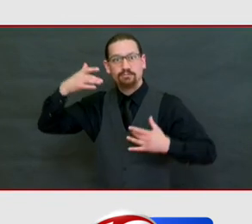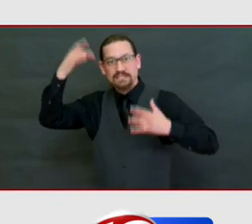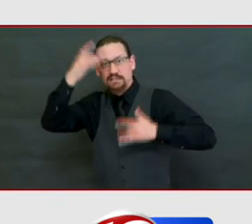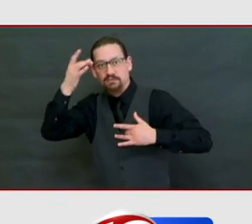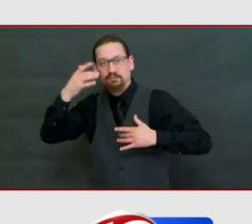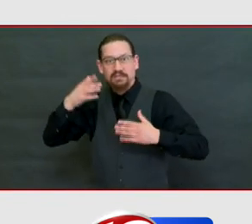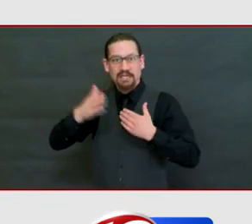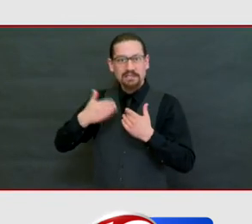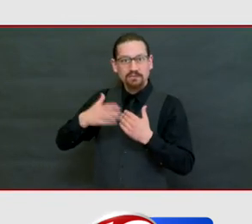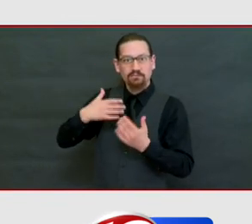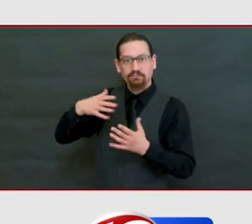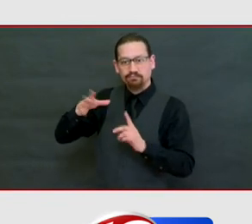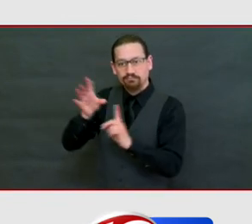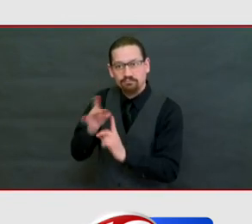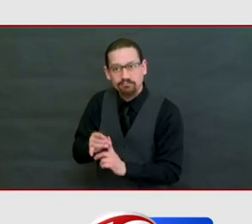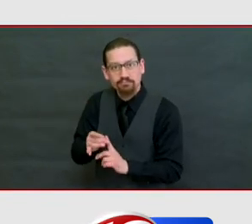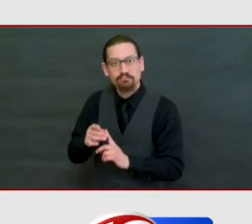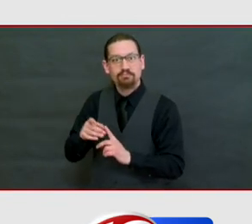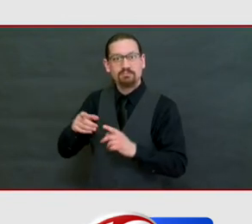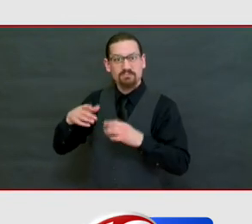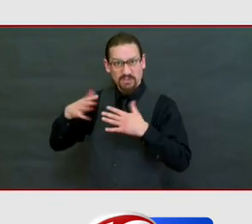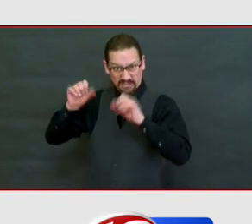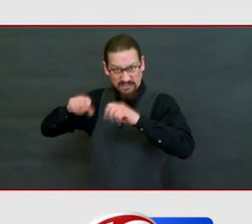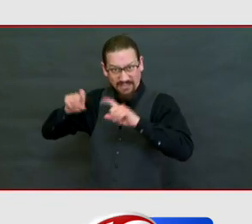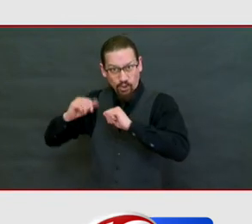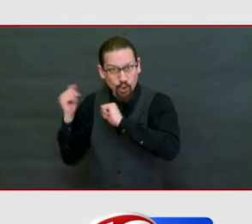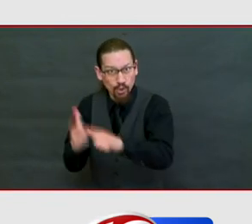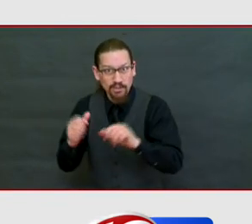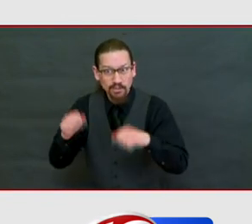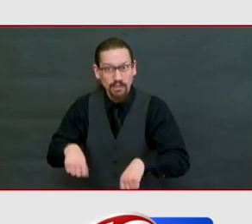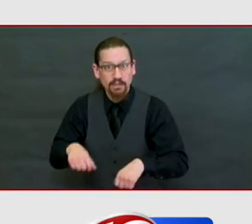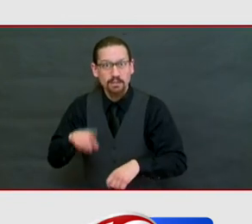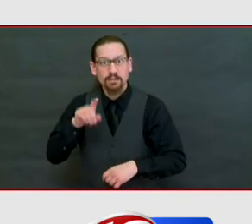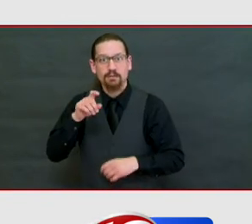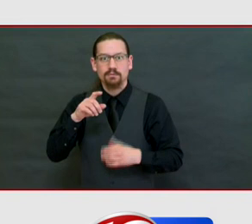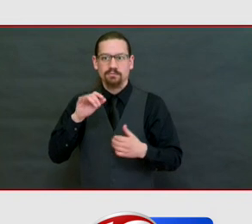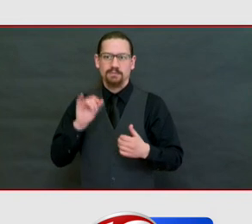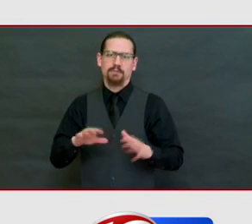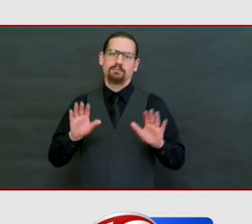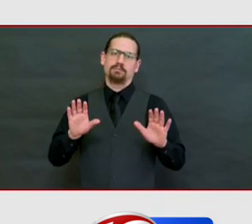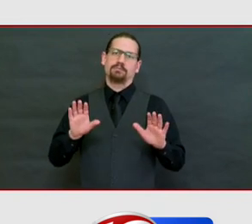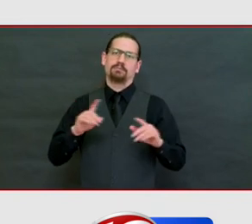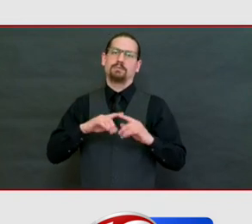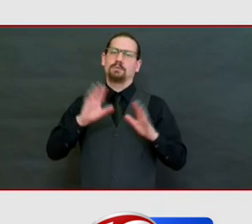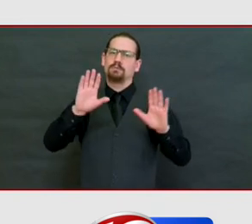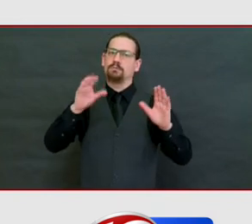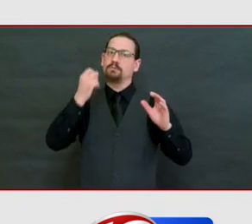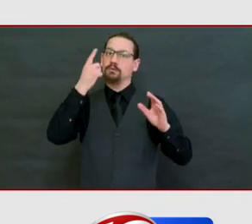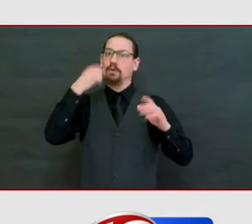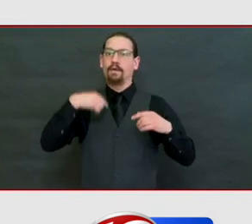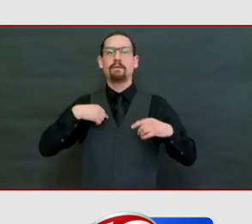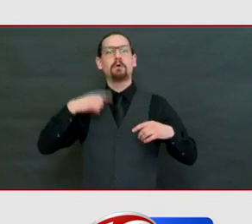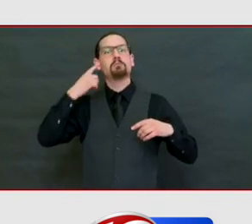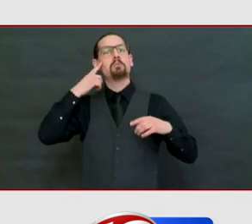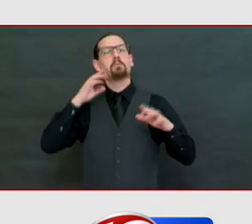today, but we're going to work around the clock so that we are there by May 9th.